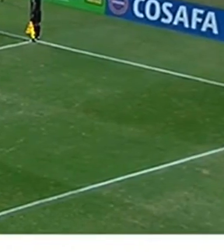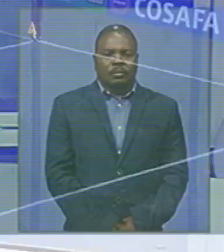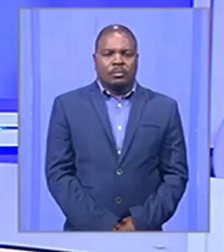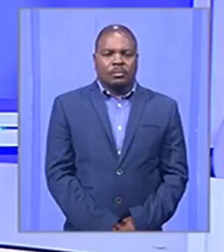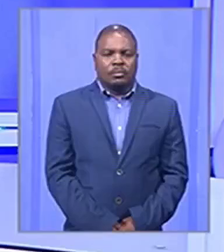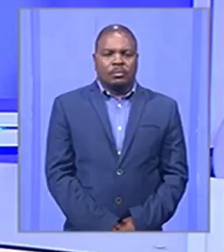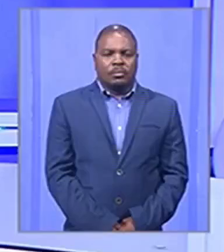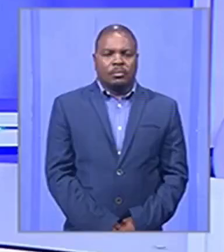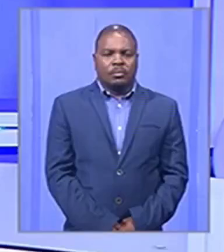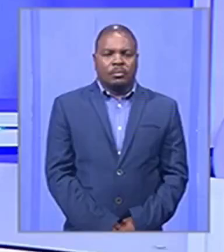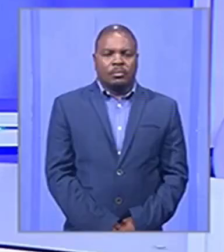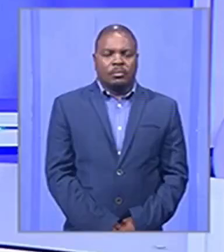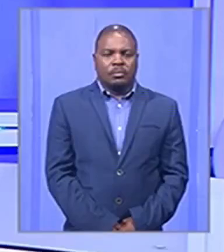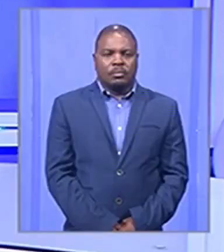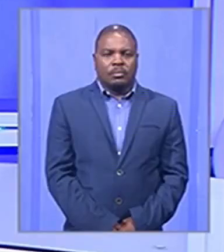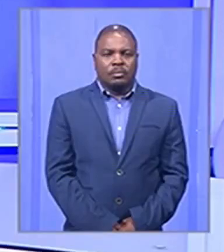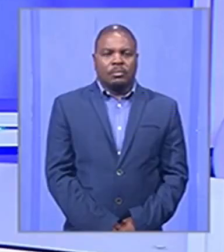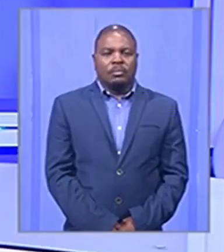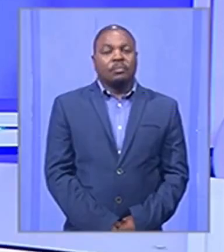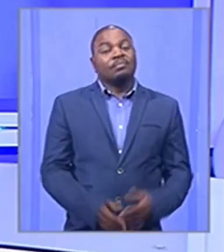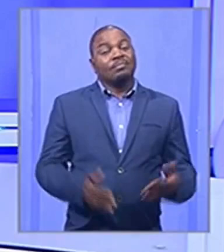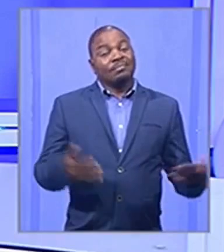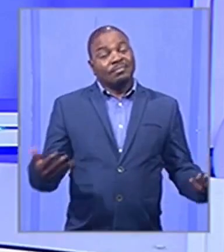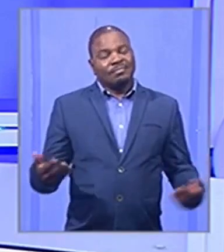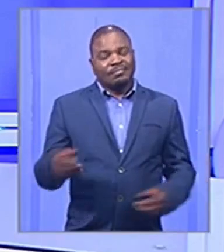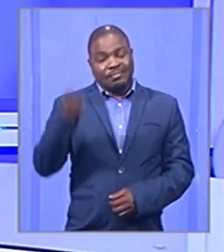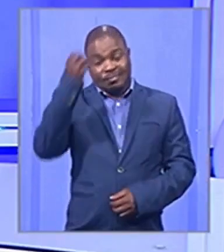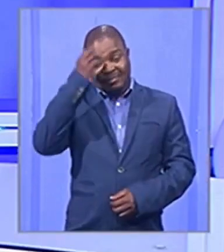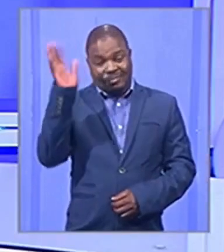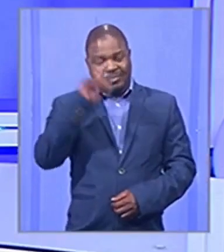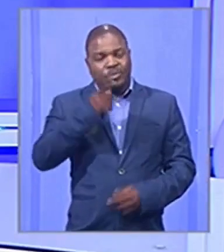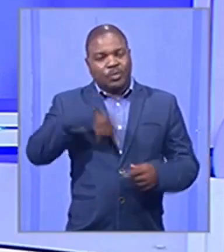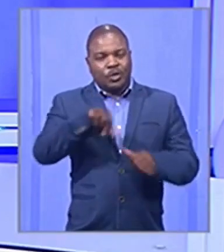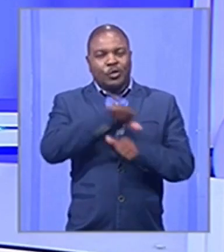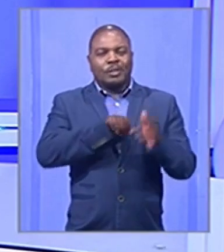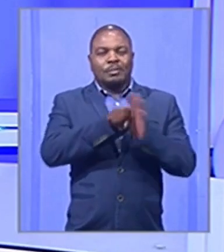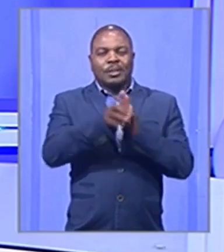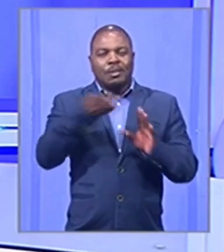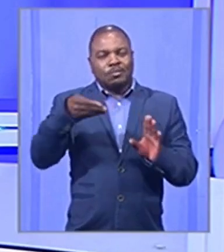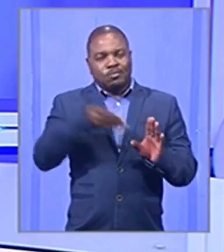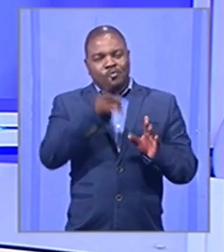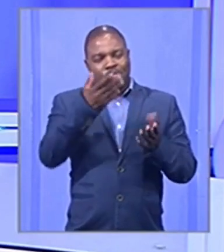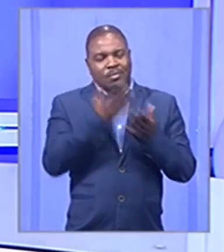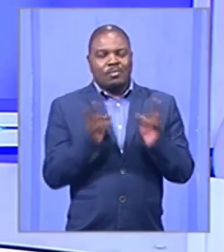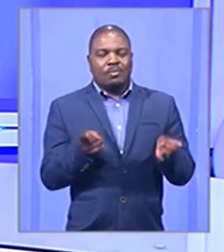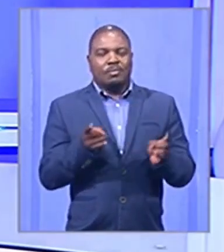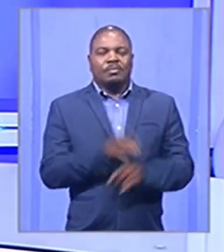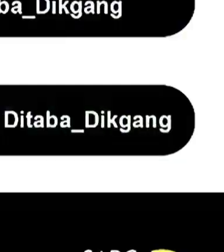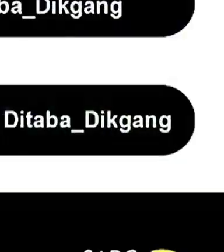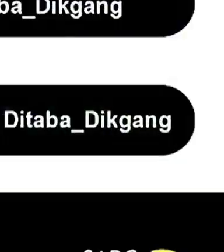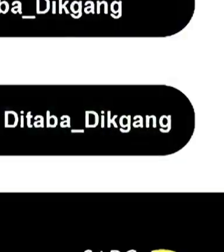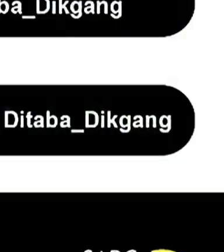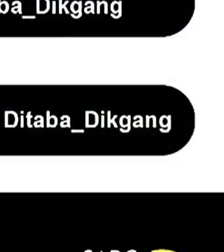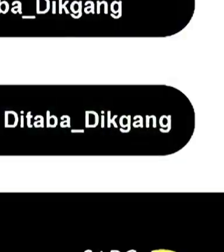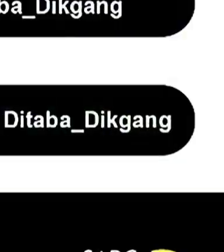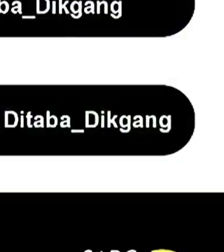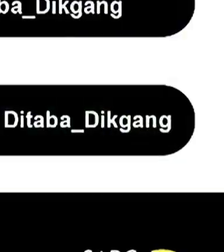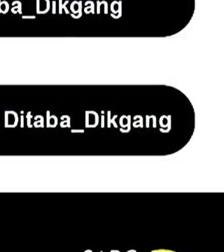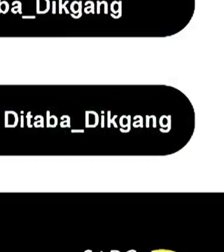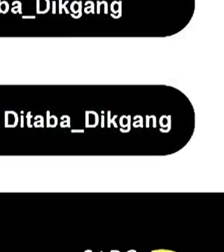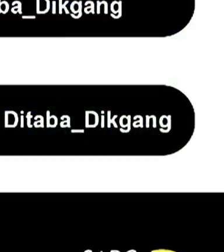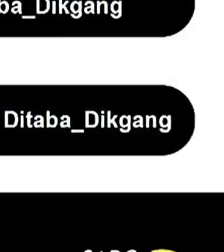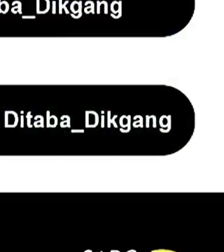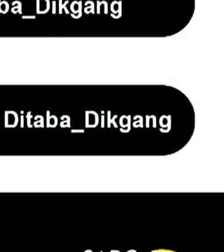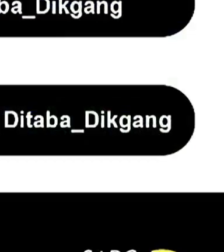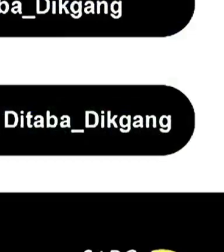It's Sira. Motho se le ba le go ikgolaganya le rona mo mafaratlhatlheng a ditlhaeletsano jaaka Twitter, Facebook, YouTube